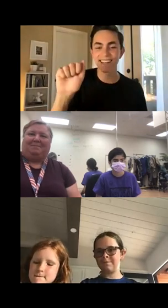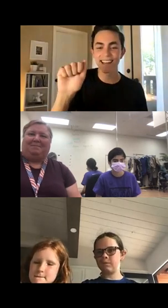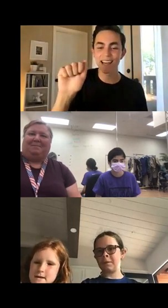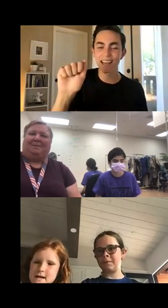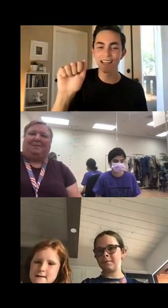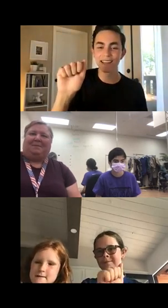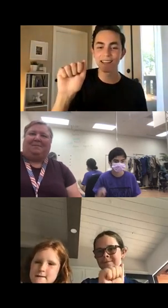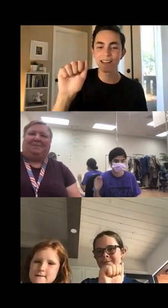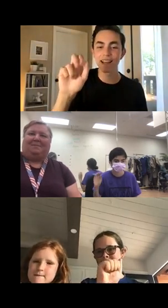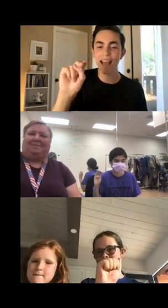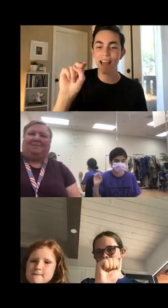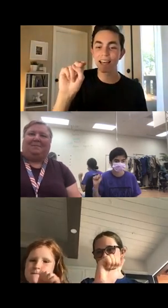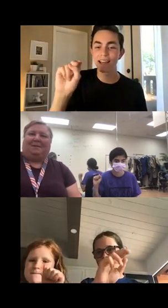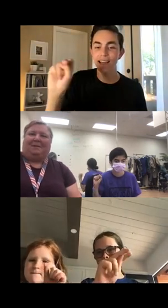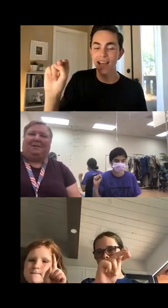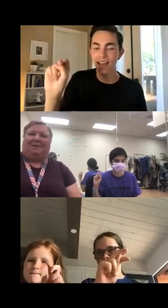Ann,